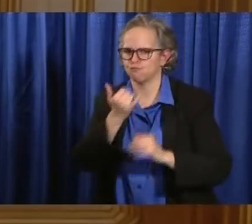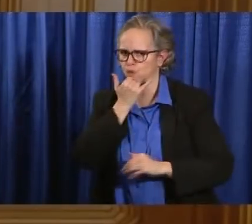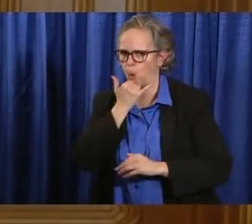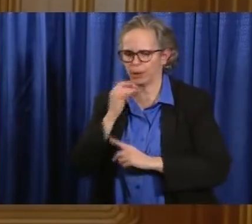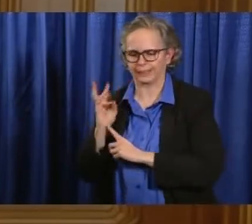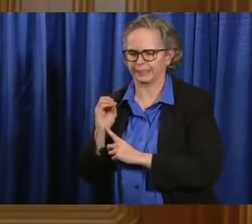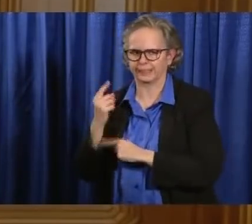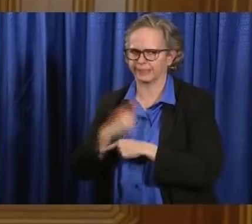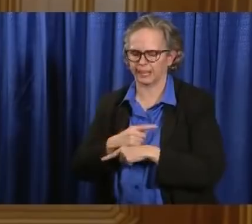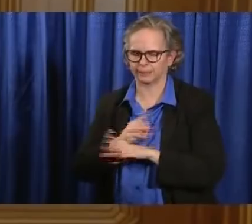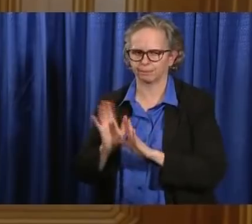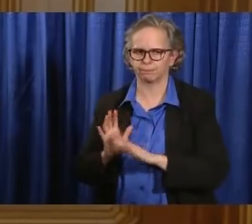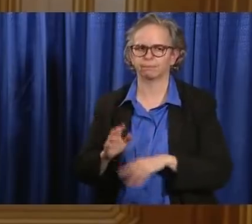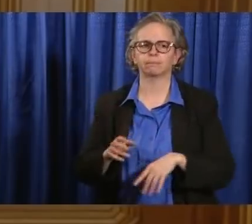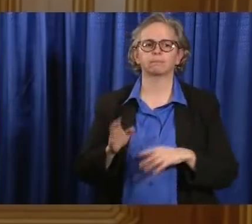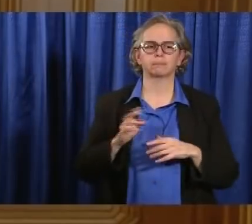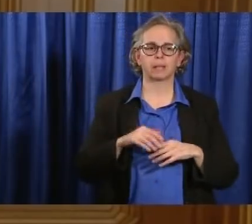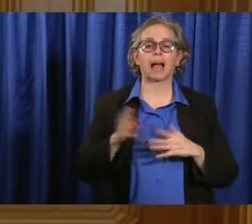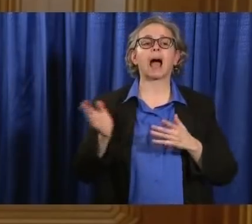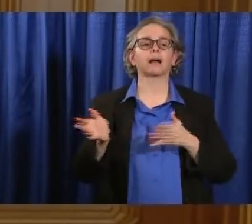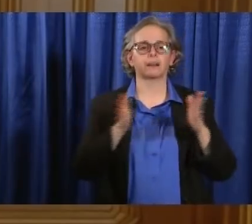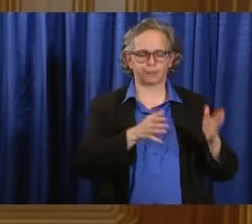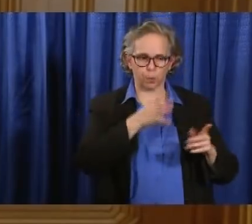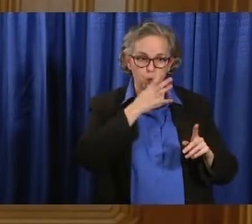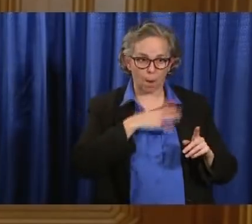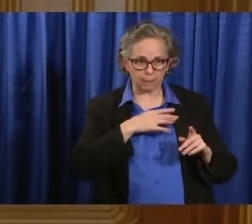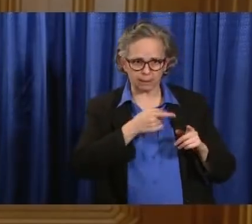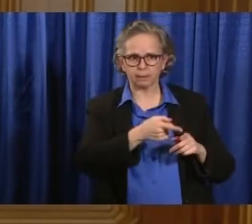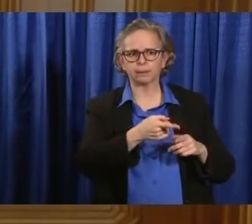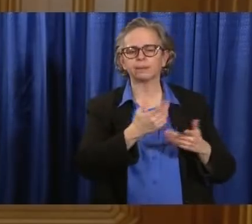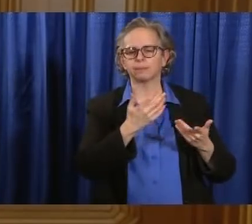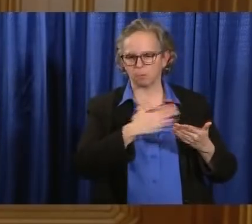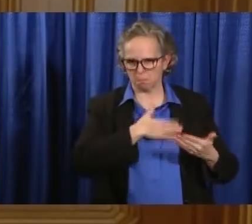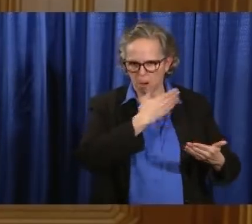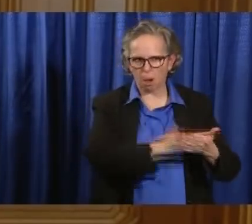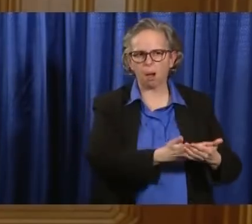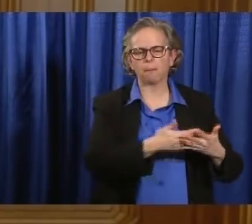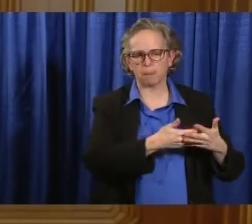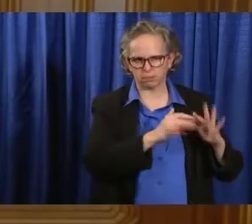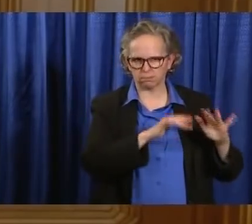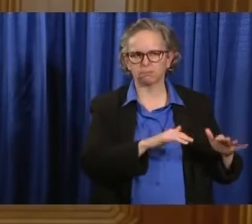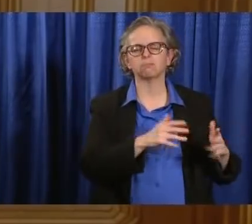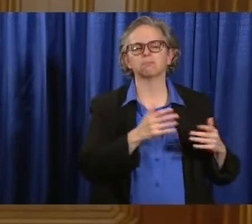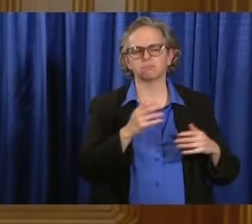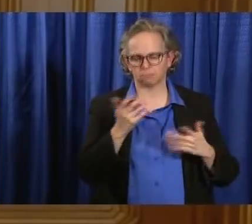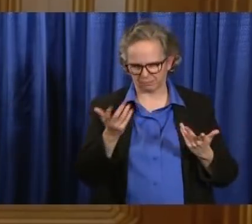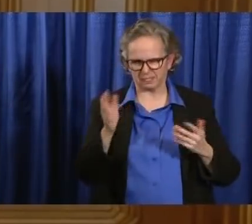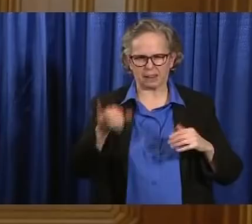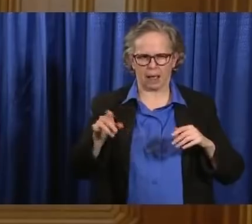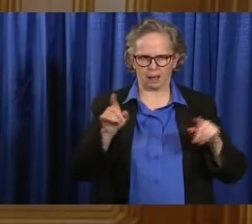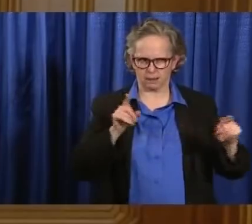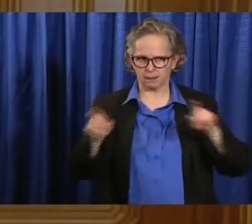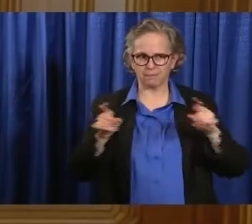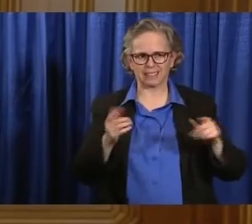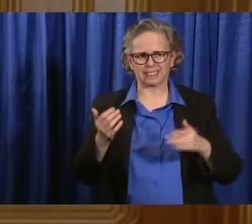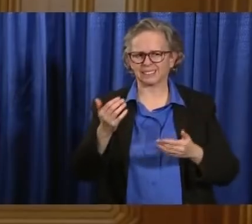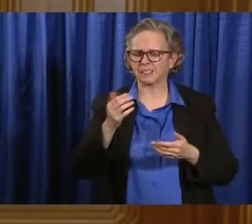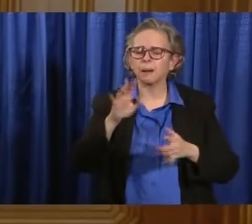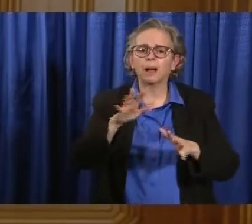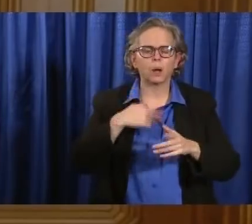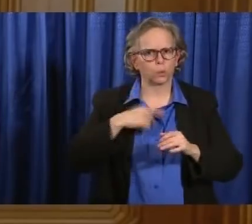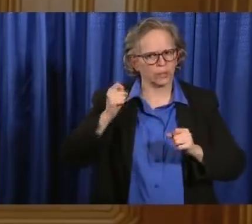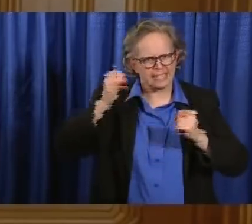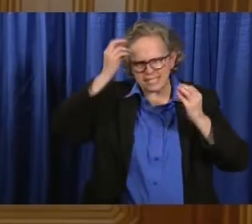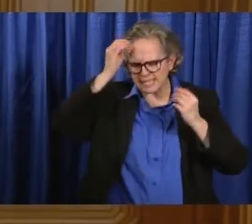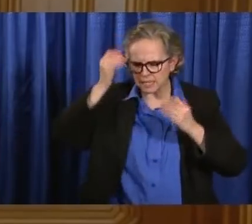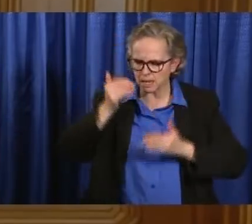look, frankly, at other individuals. We're not going to release anybody, who's a sex offender. We're not going to release anybody